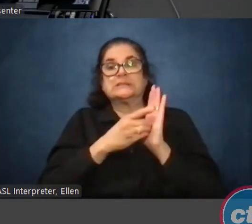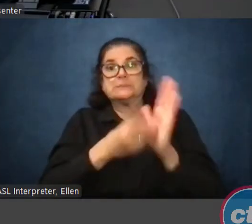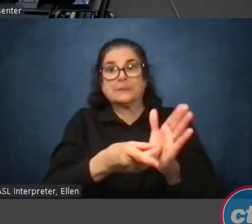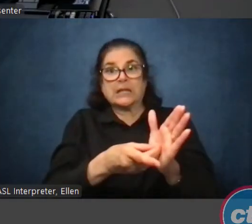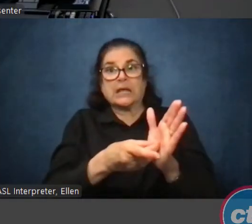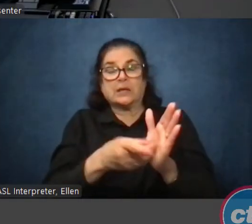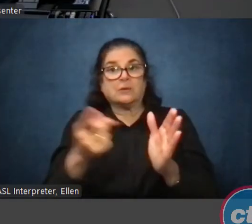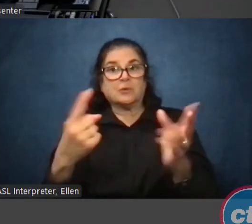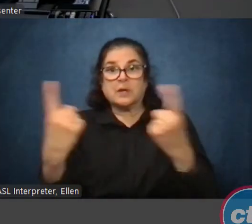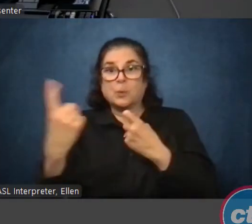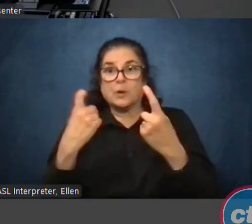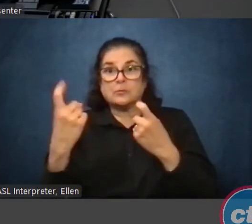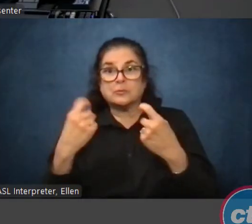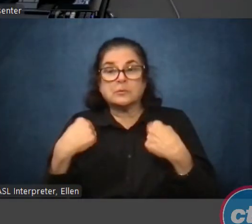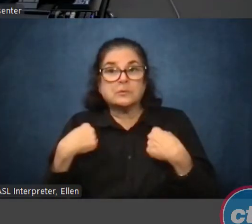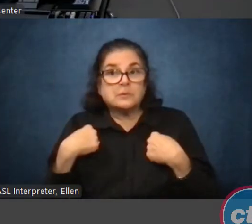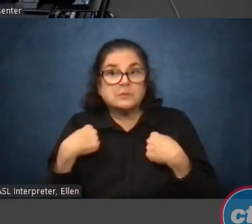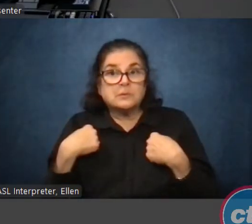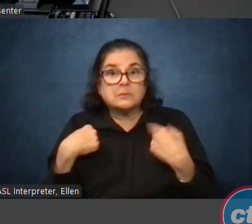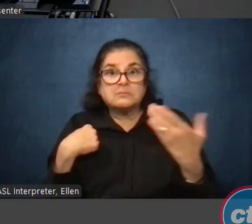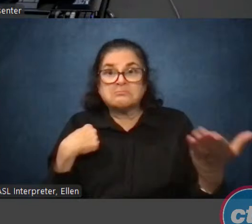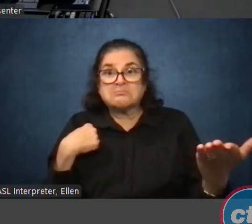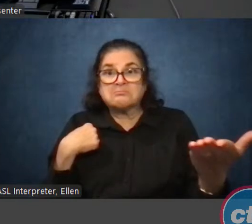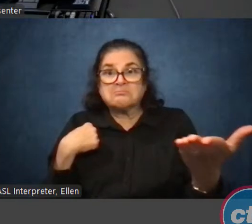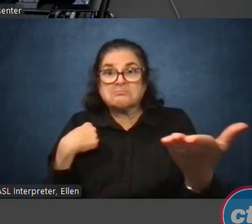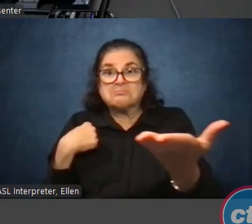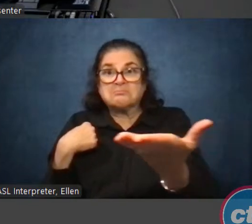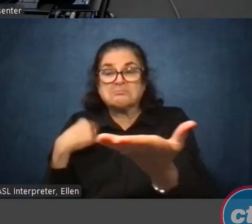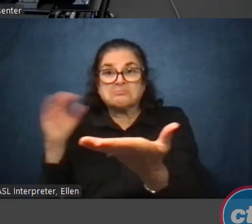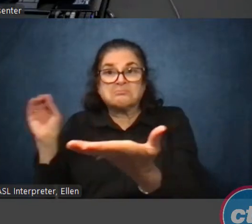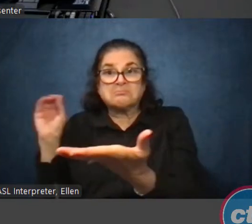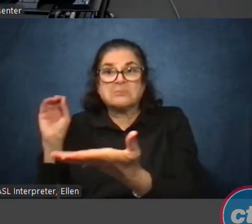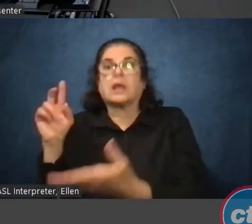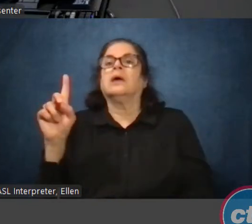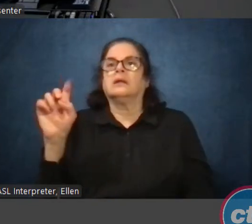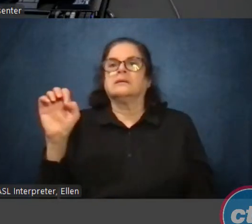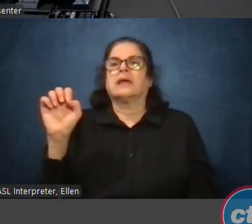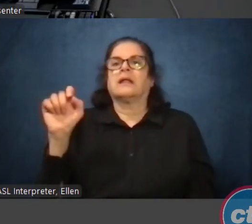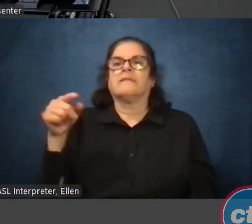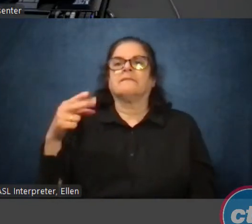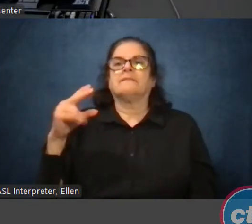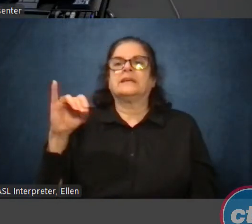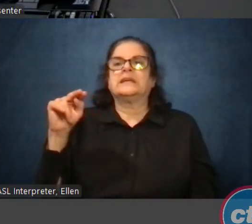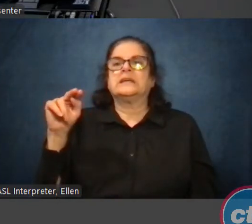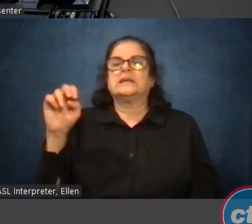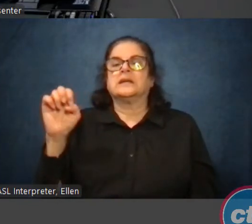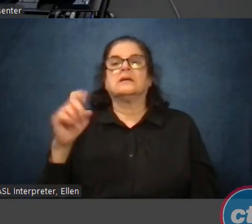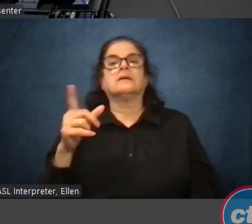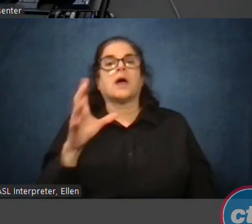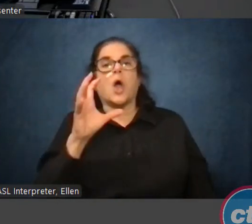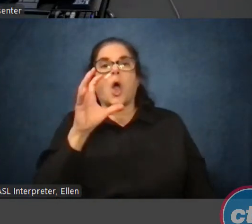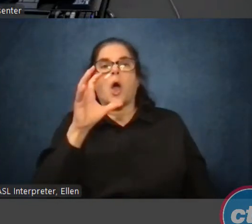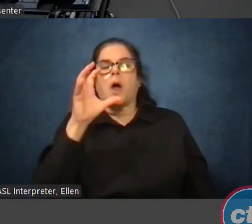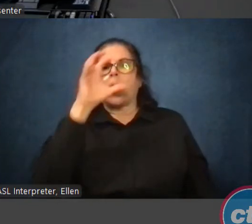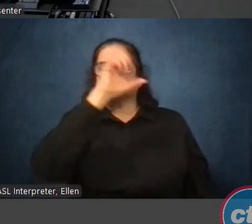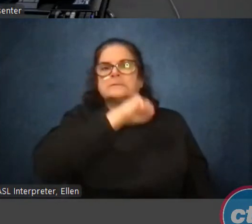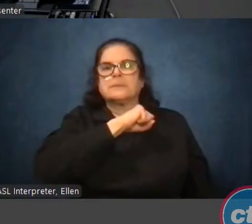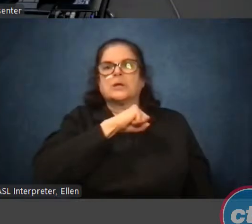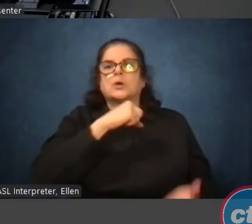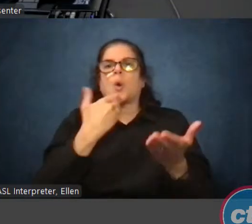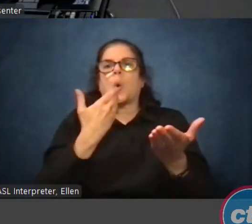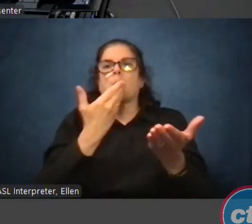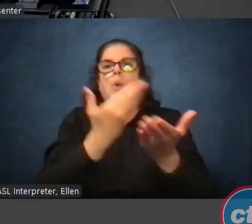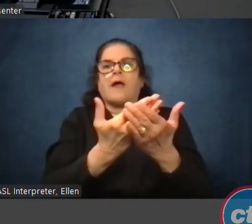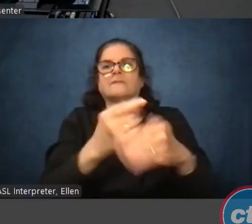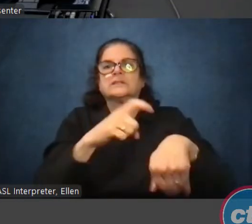me? Any questions? Delphine? In the estimated arrival time for the bus,